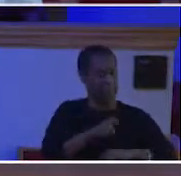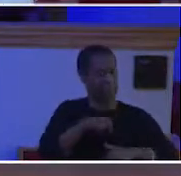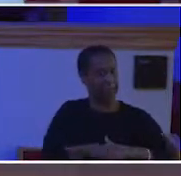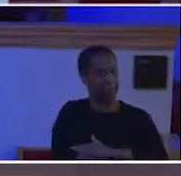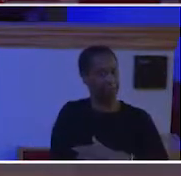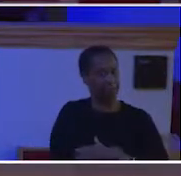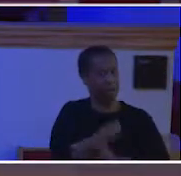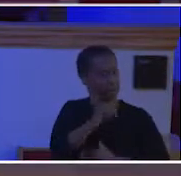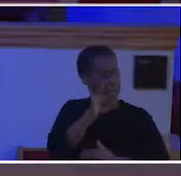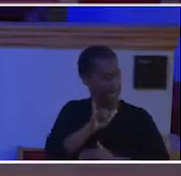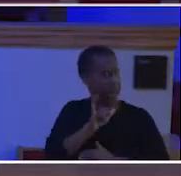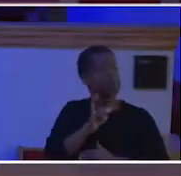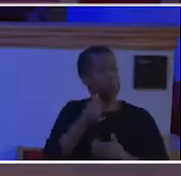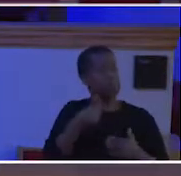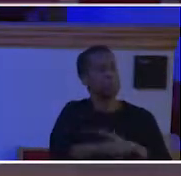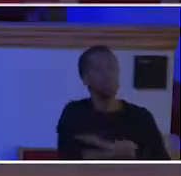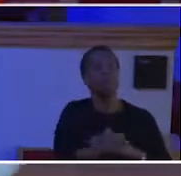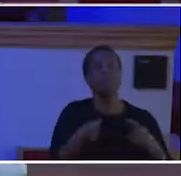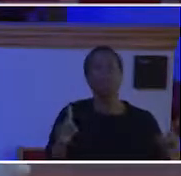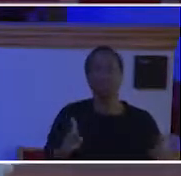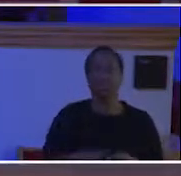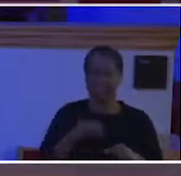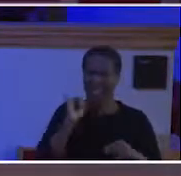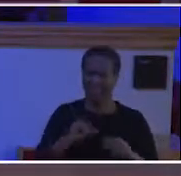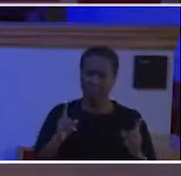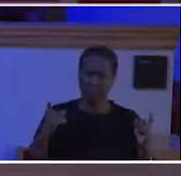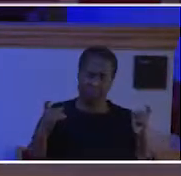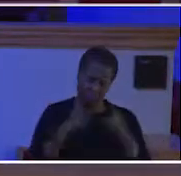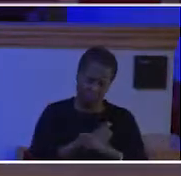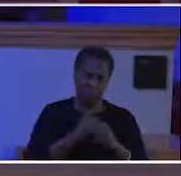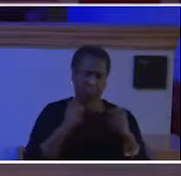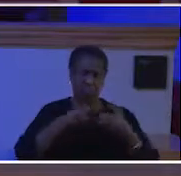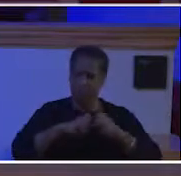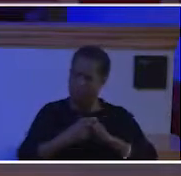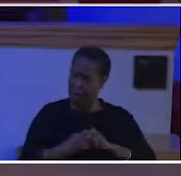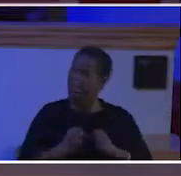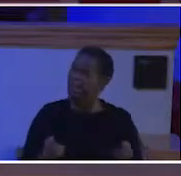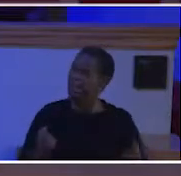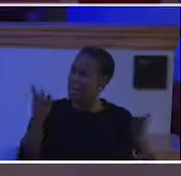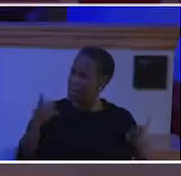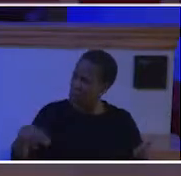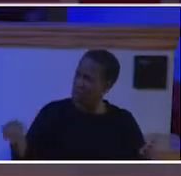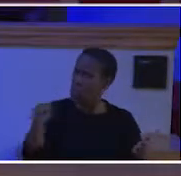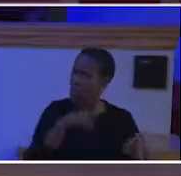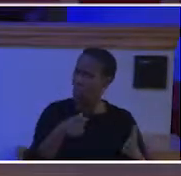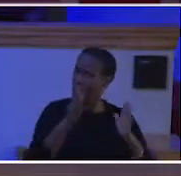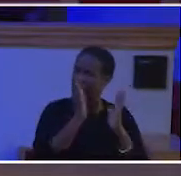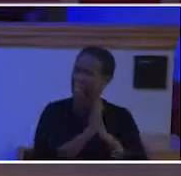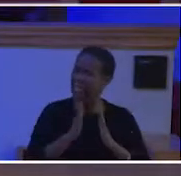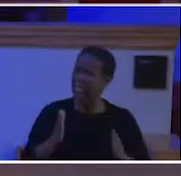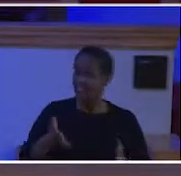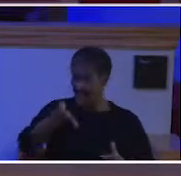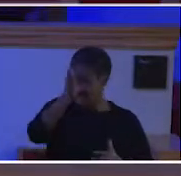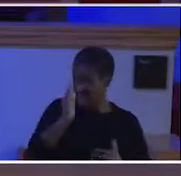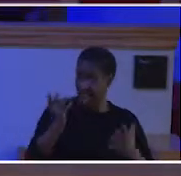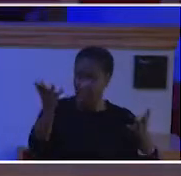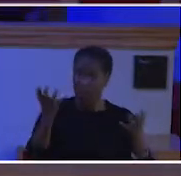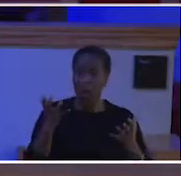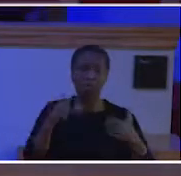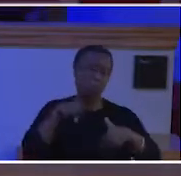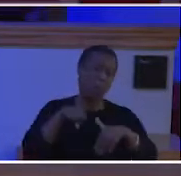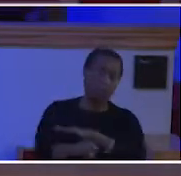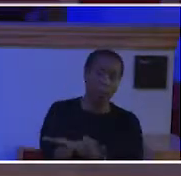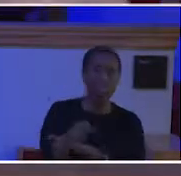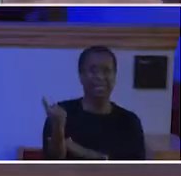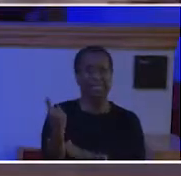this perplexity here, this problem at hand, many of us are asking, since God wants to birth something